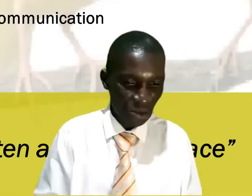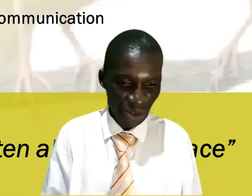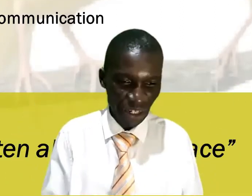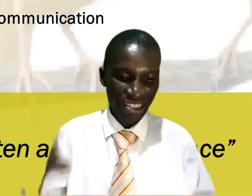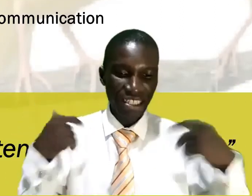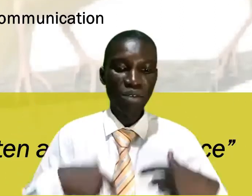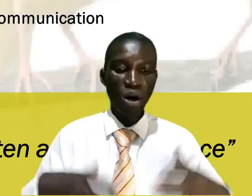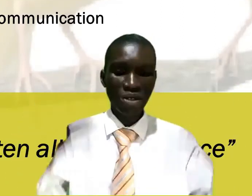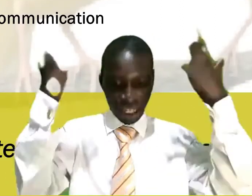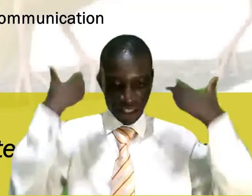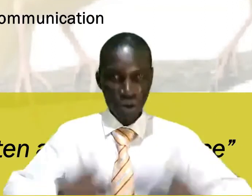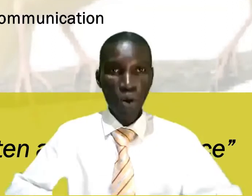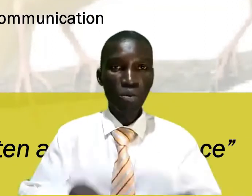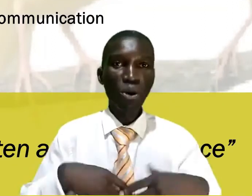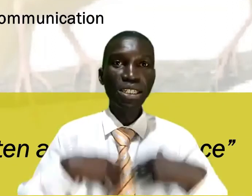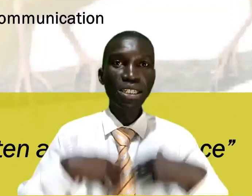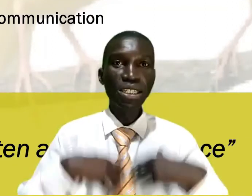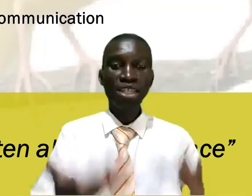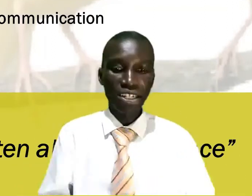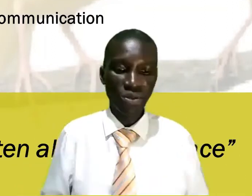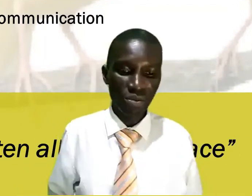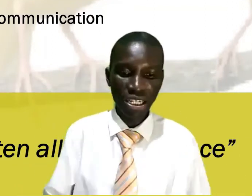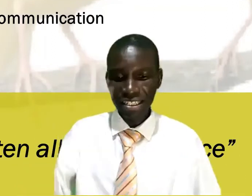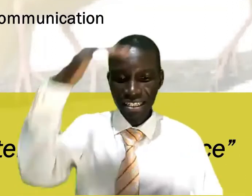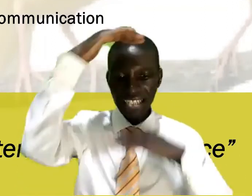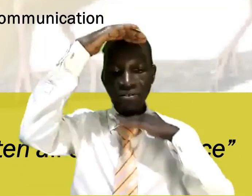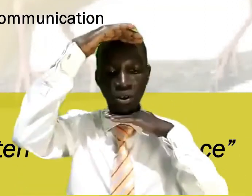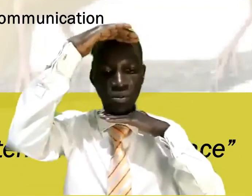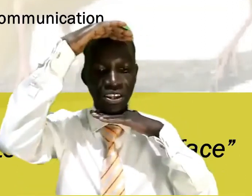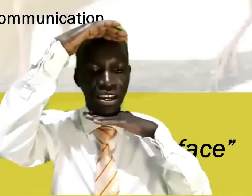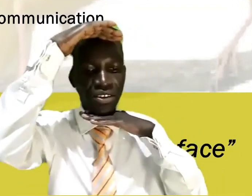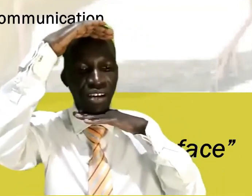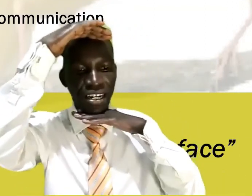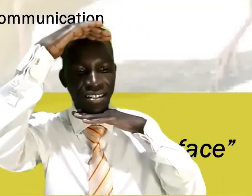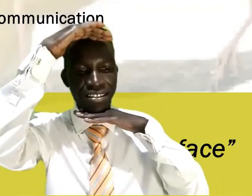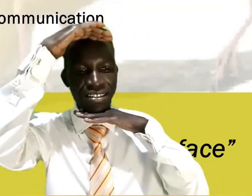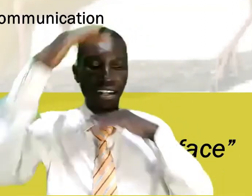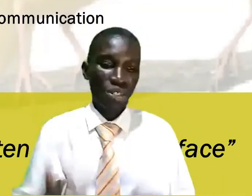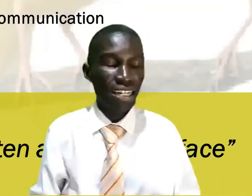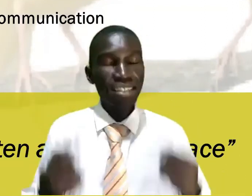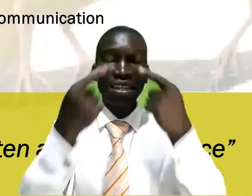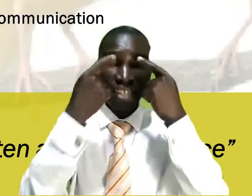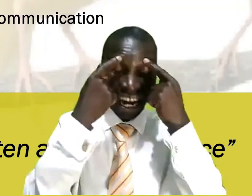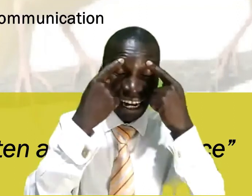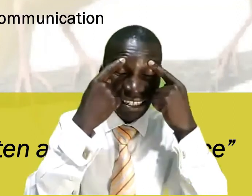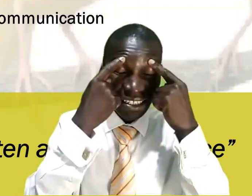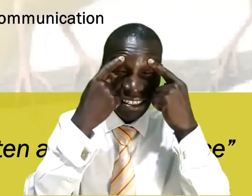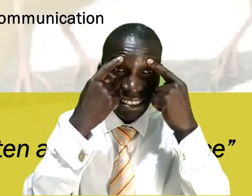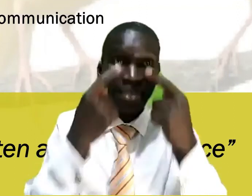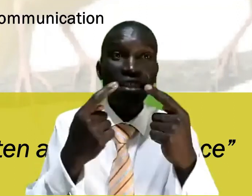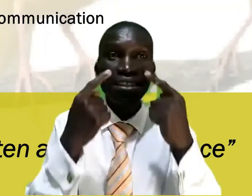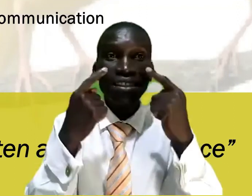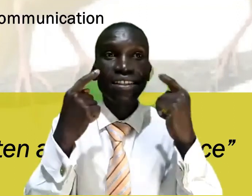and down with your hands. It's about the whole body speaking to the person, starting from the face. We said the